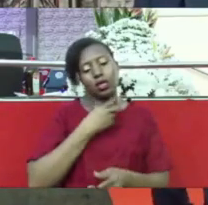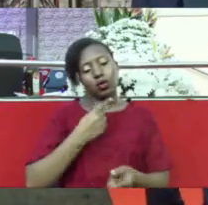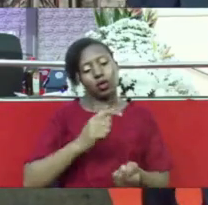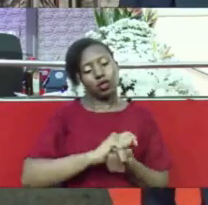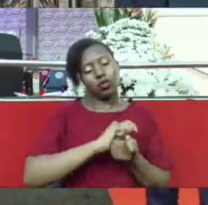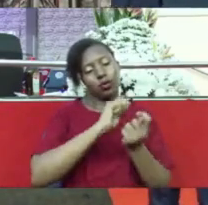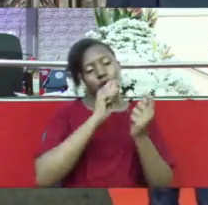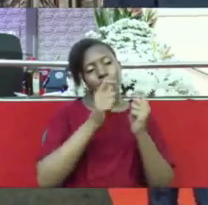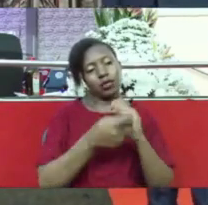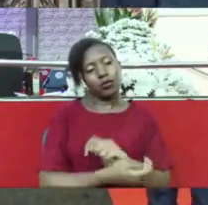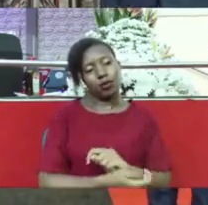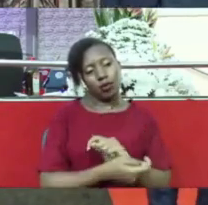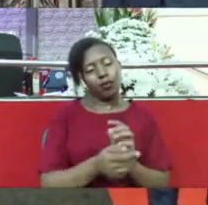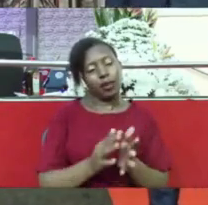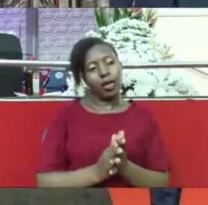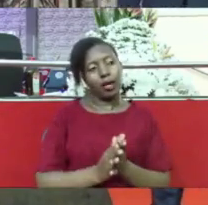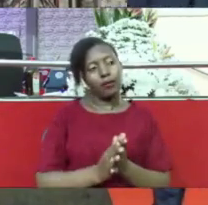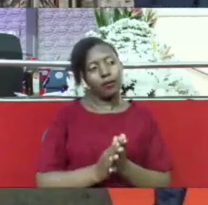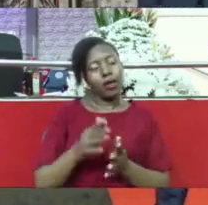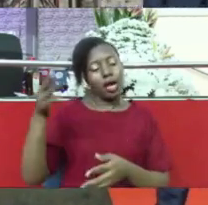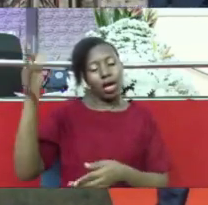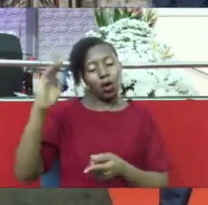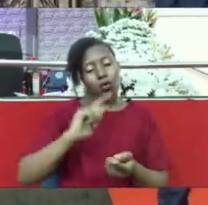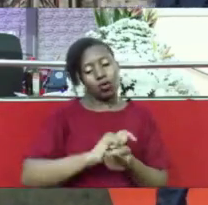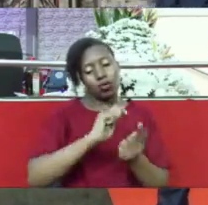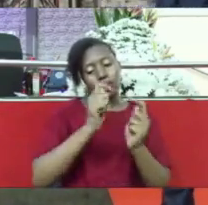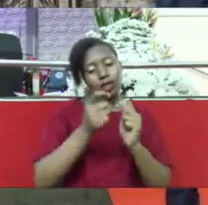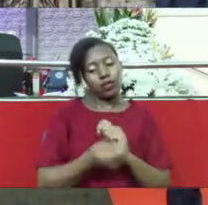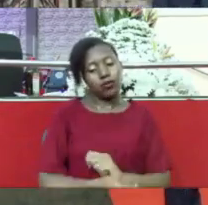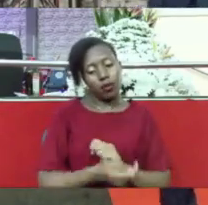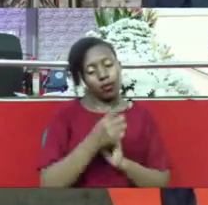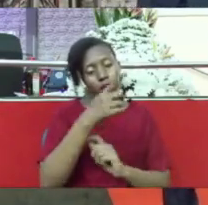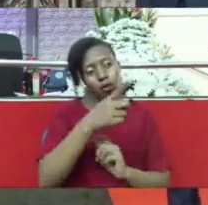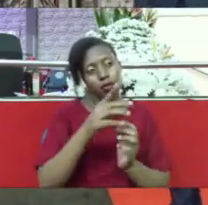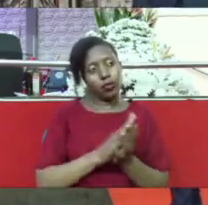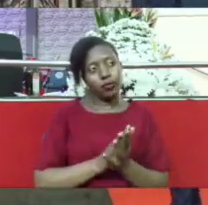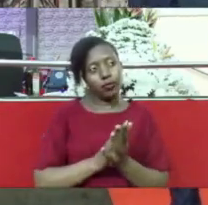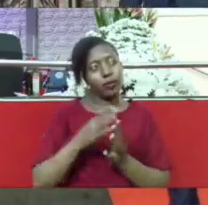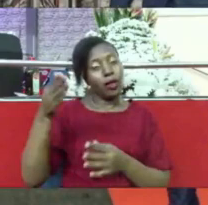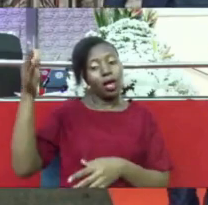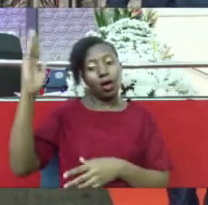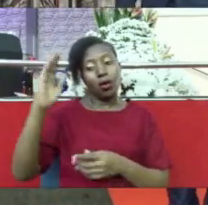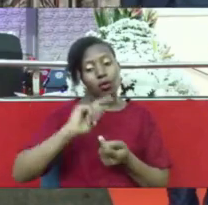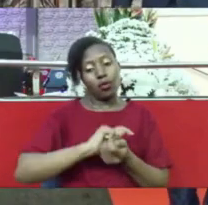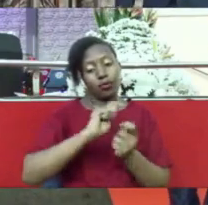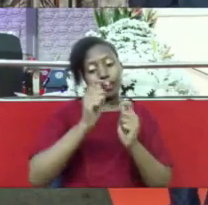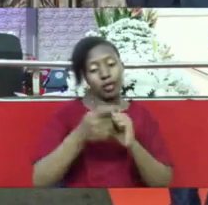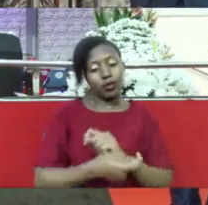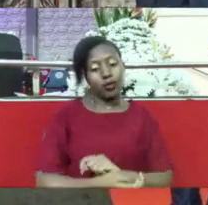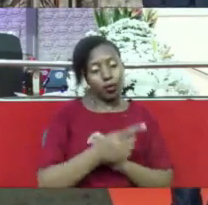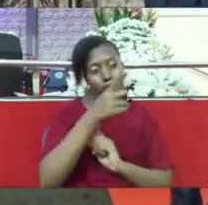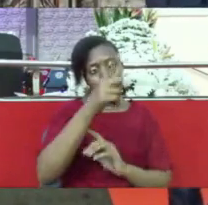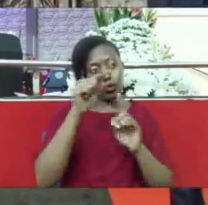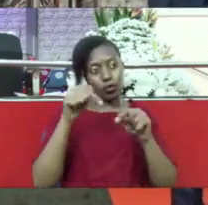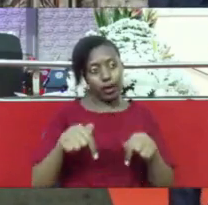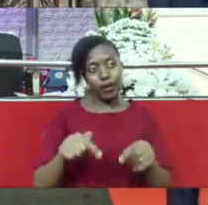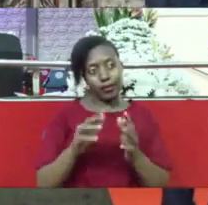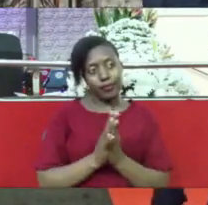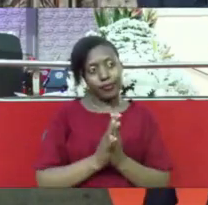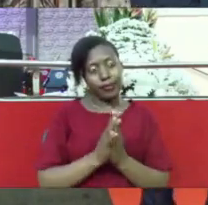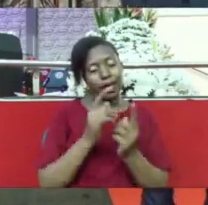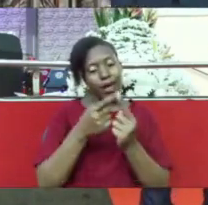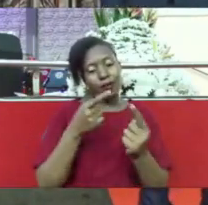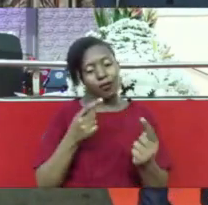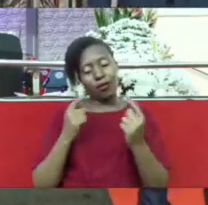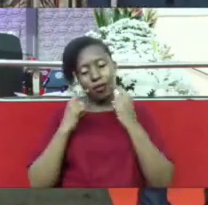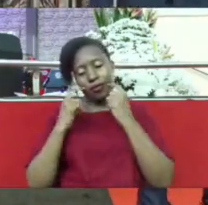na Jehovah. God transform you. Mungu anataka kukubadilisha. God gonna transform you today. Mungu atakubadilisha siku ya leo. From a